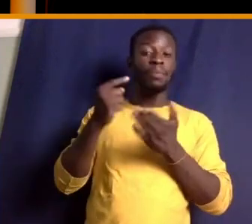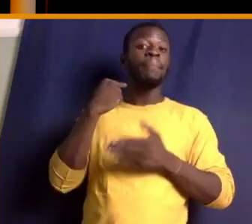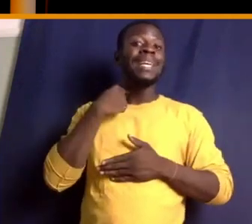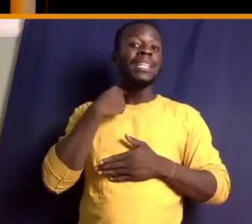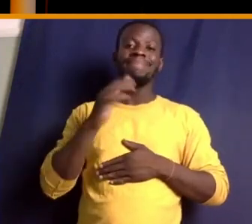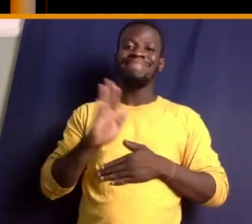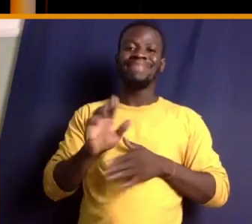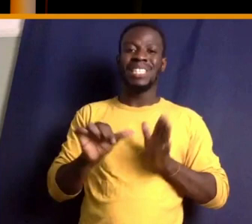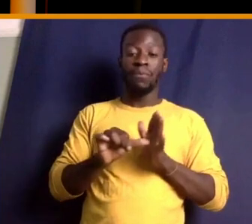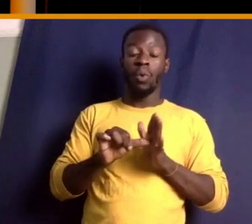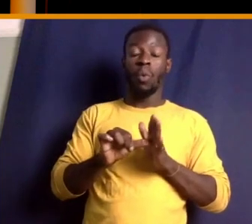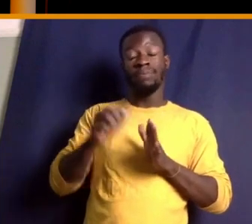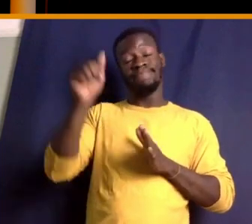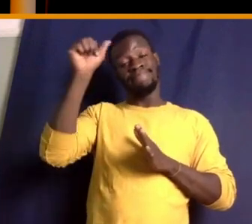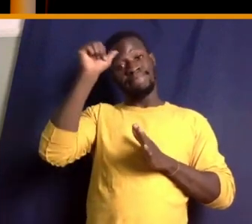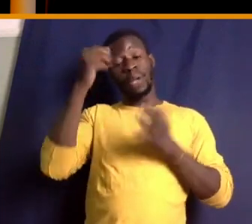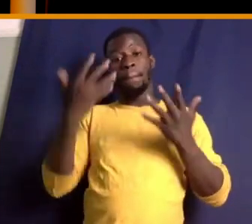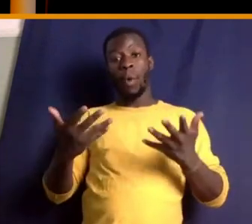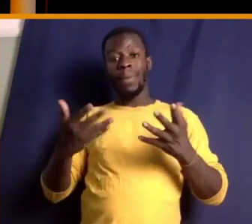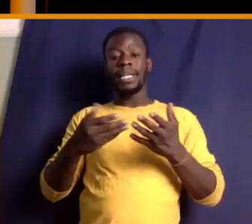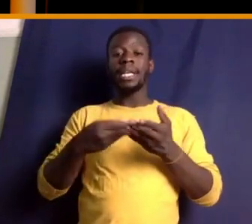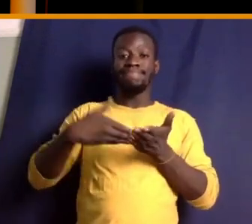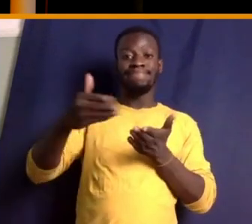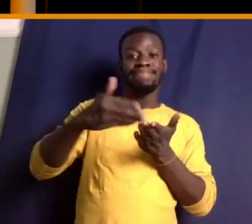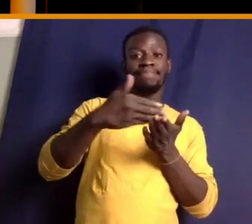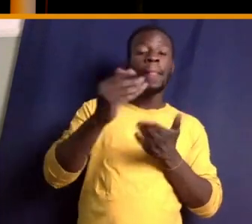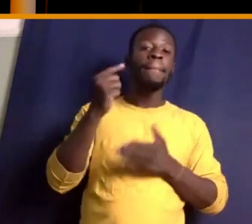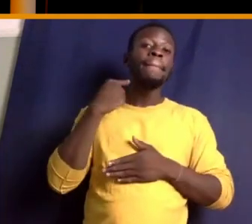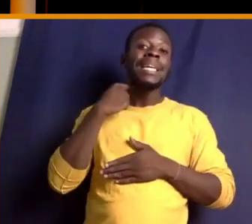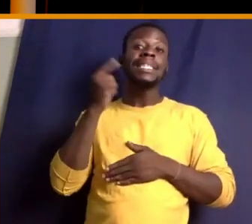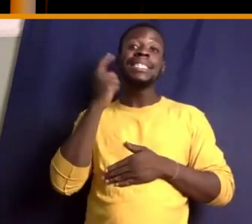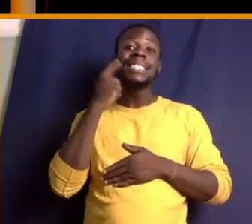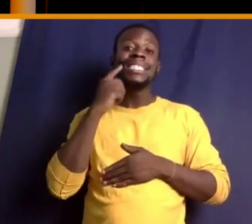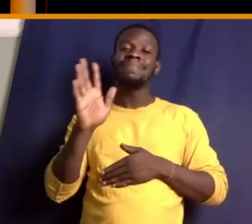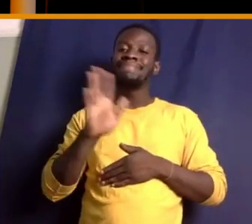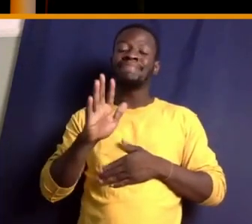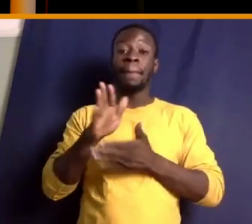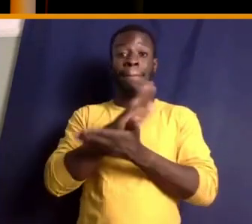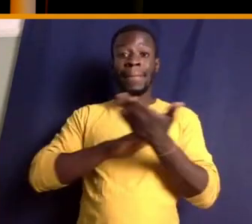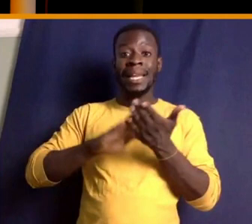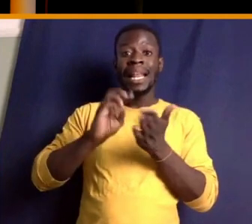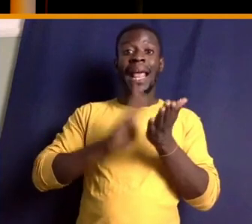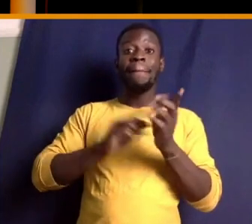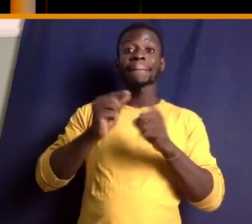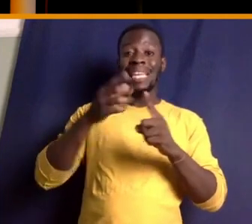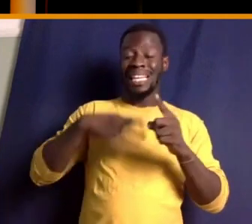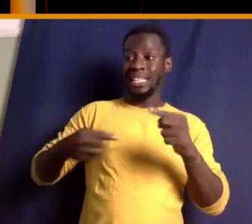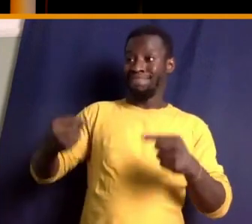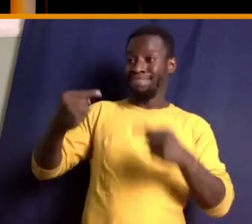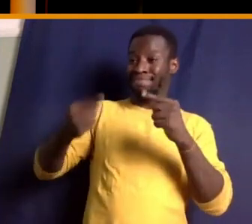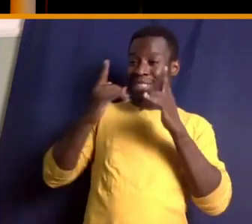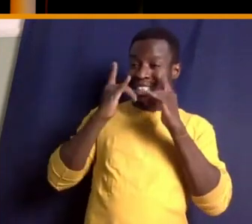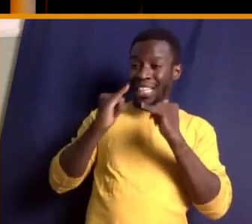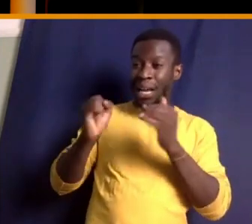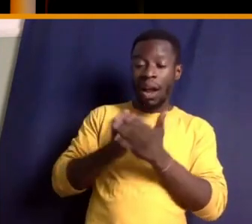difficult trade-offs to be made between prices and incomes. It's important, therefore, that MPs have ample opportunity to debate these trade-offs and consider carefully